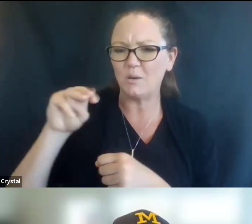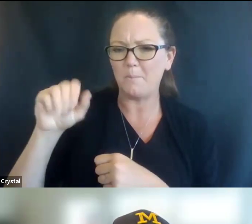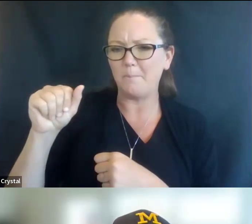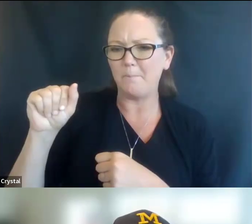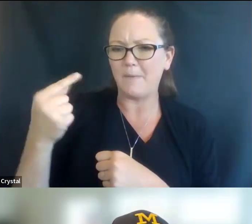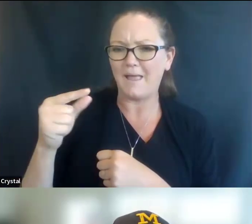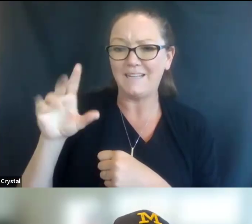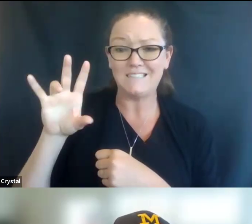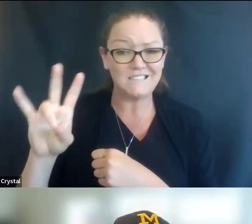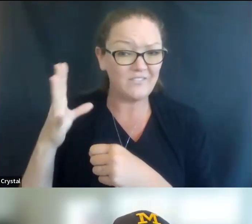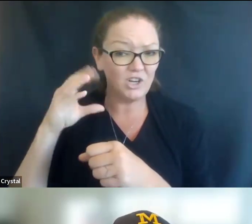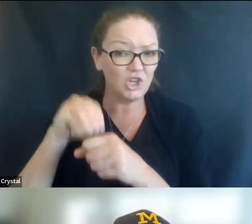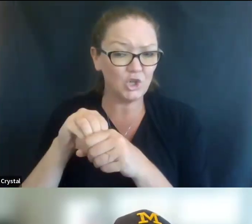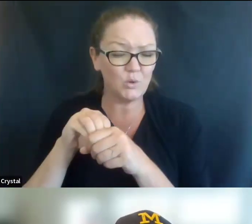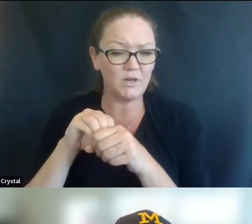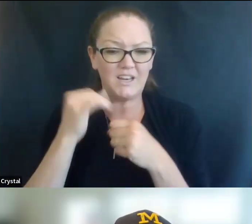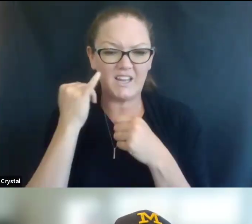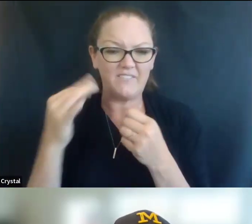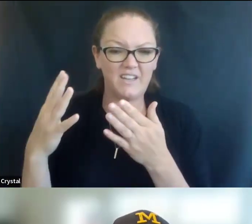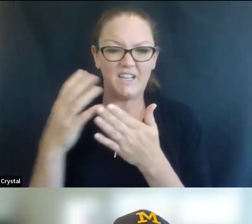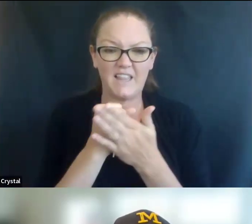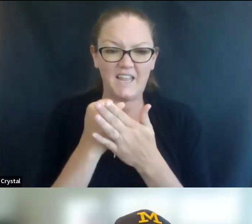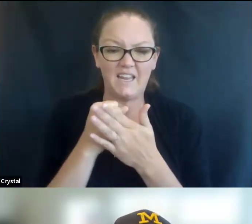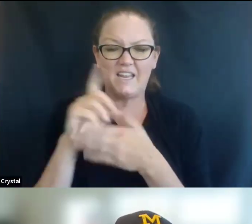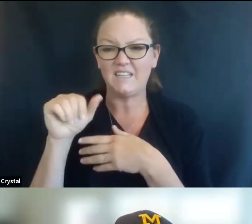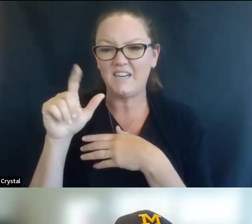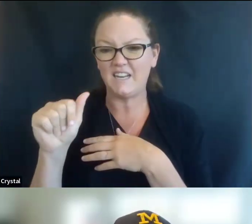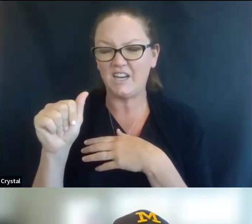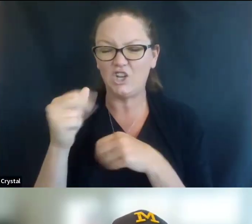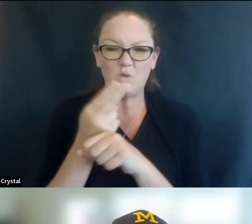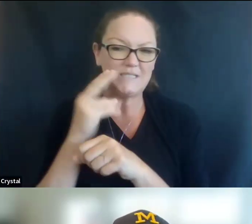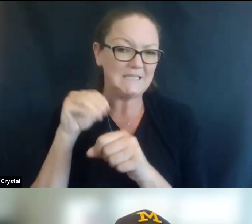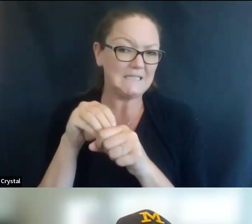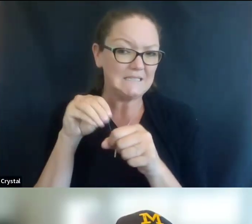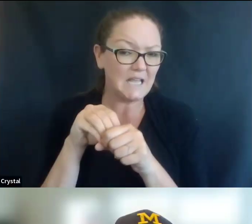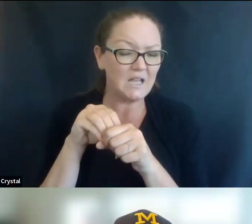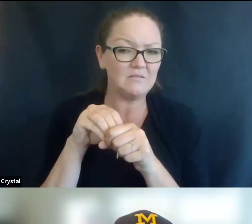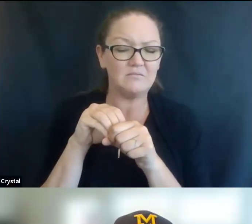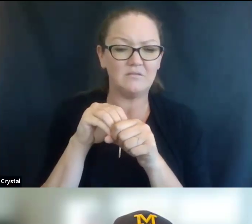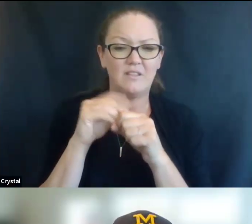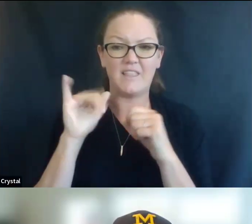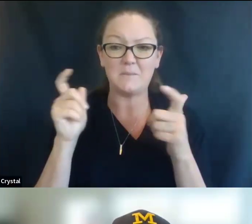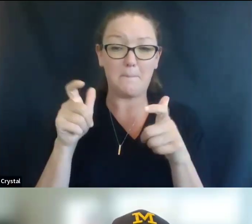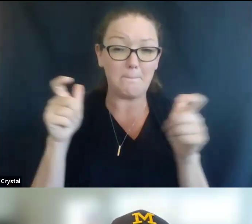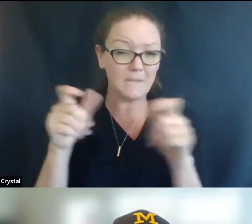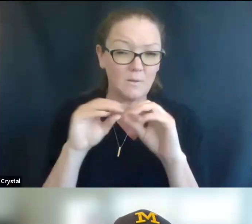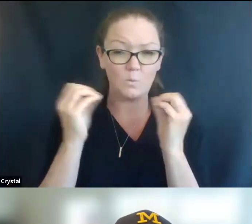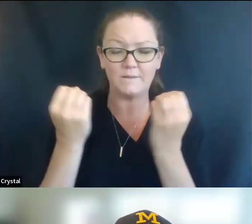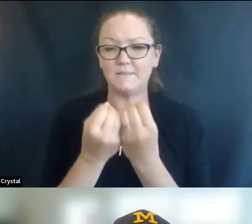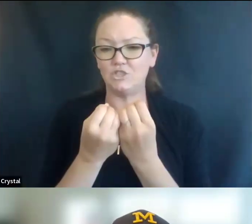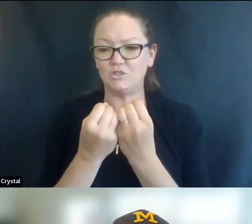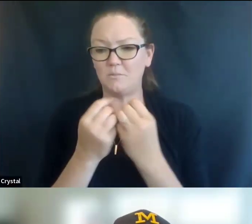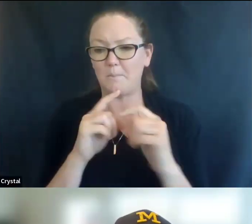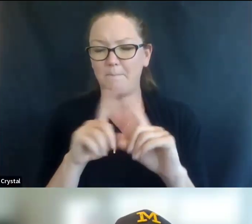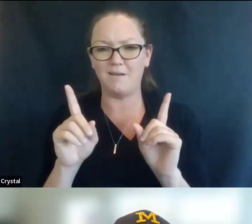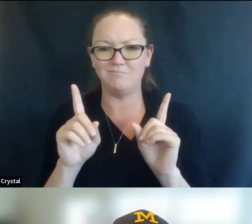they're collecting data they're using within their own entities, these are huge organizations, but they're